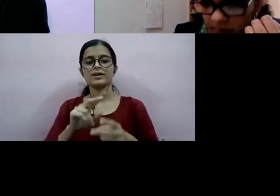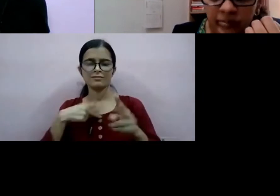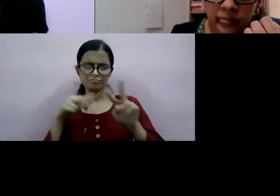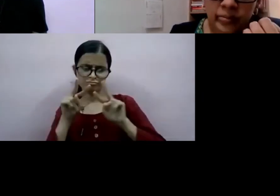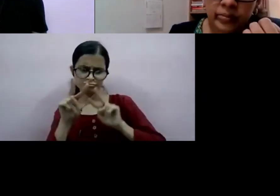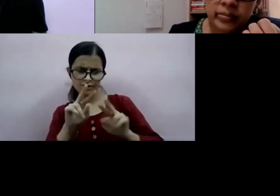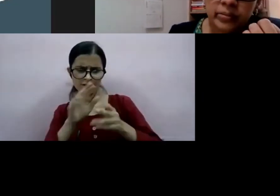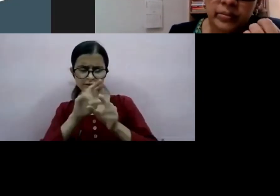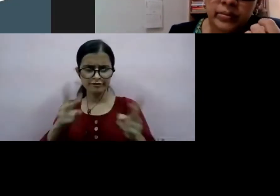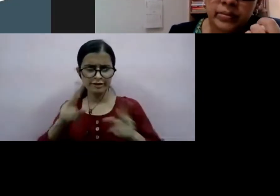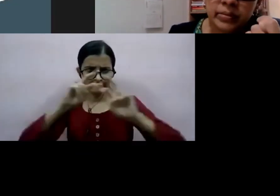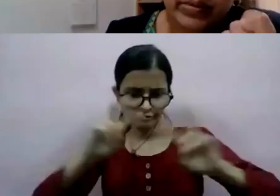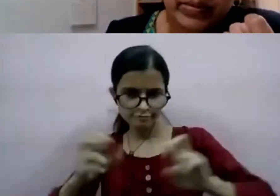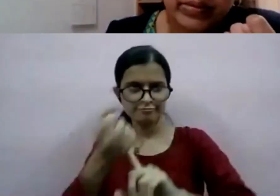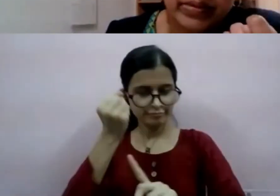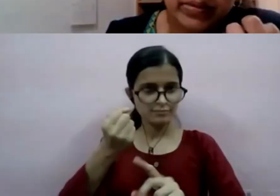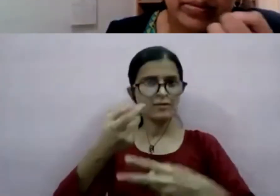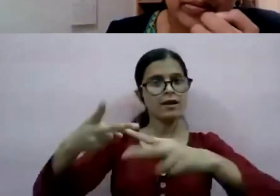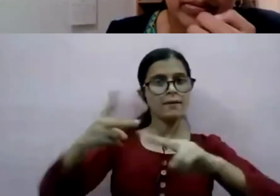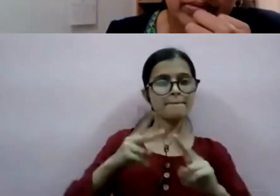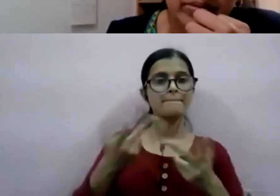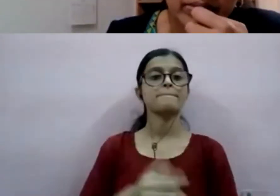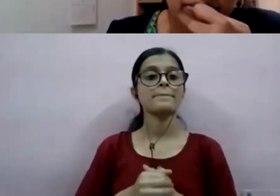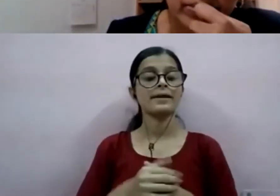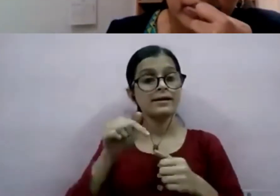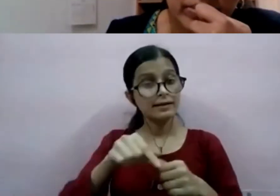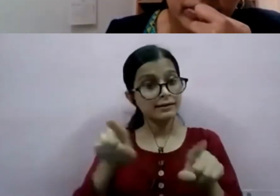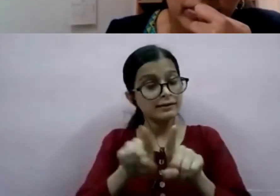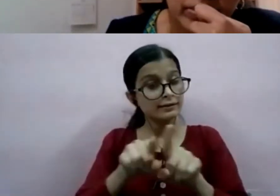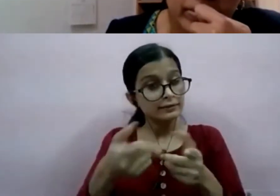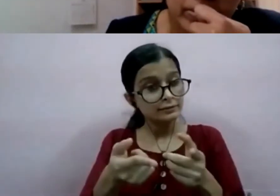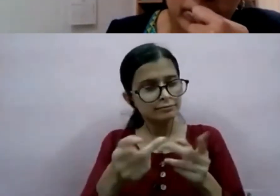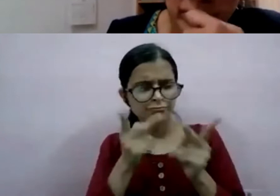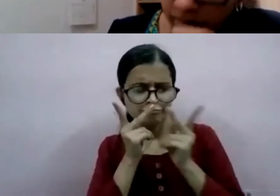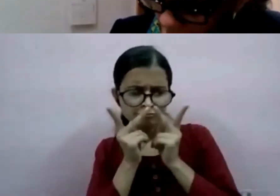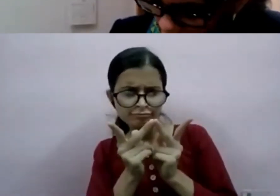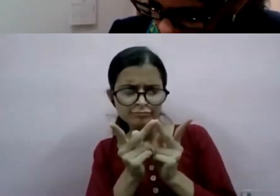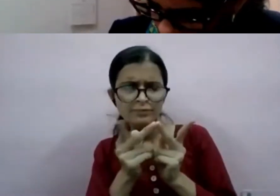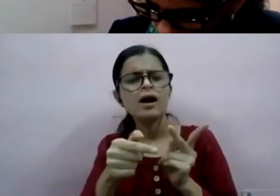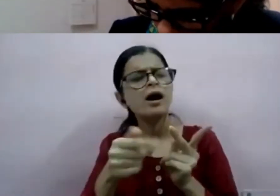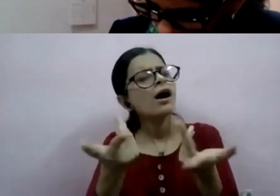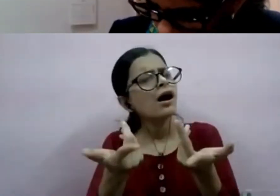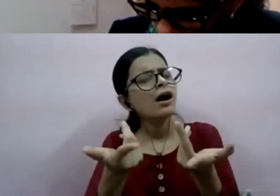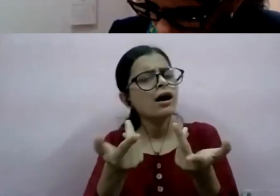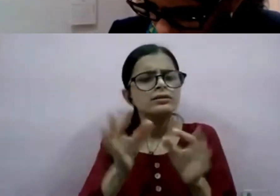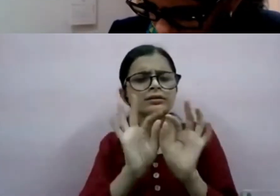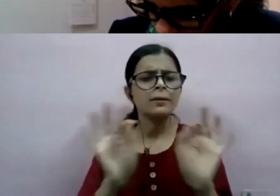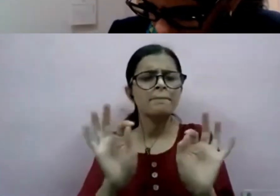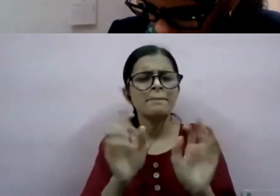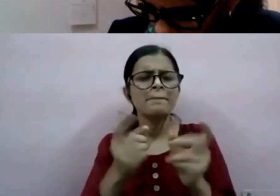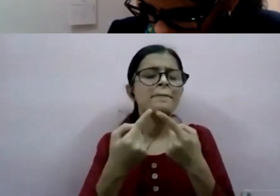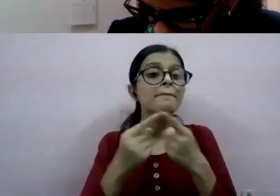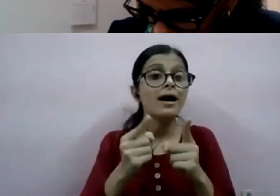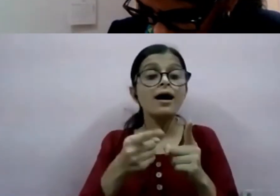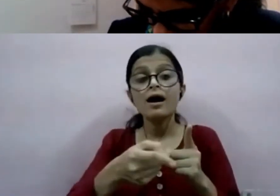just response. So I think that it's how do we look at that's a simplistic, that's quite a simplistic thing, but I think that we